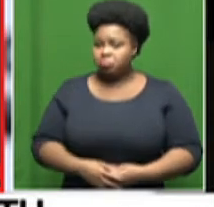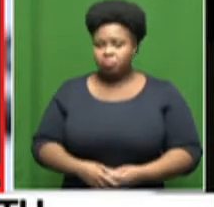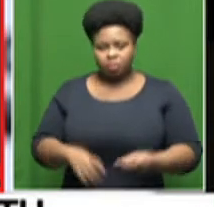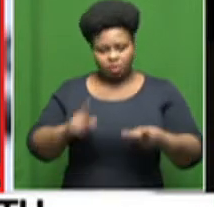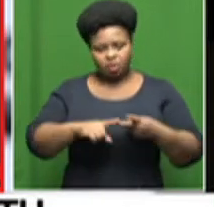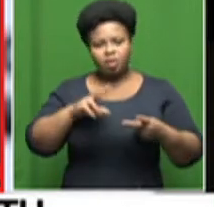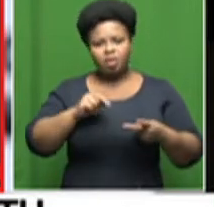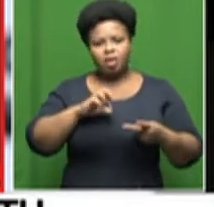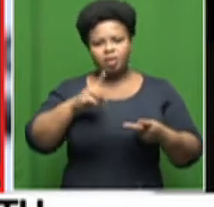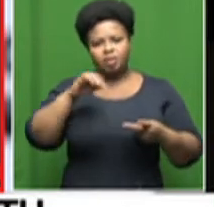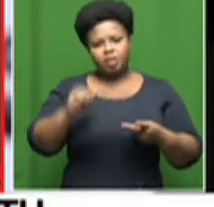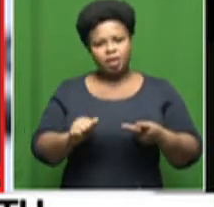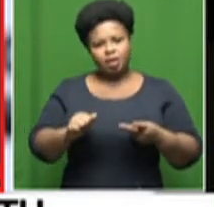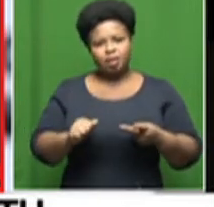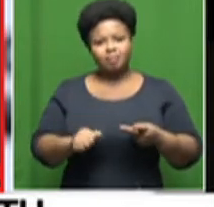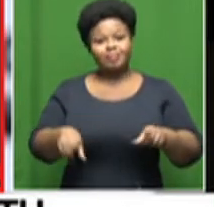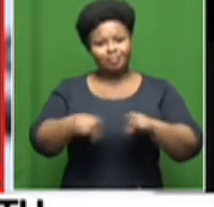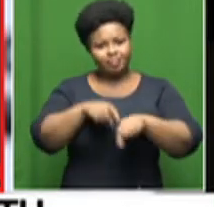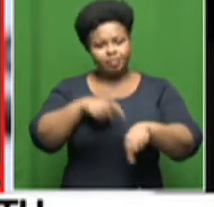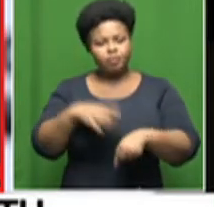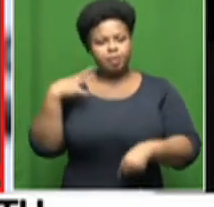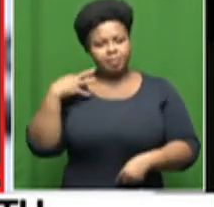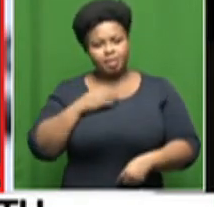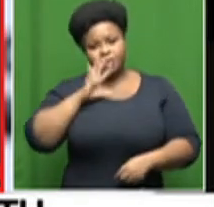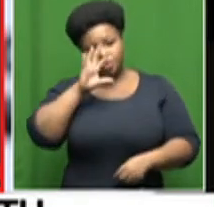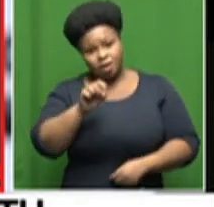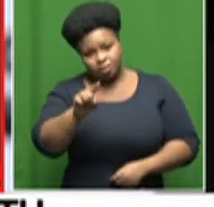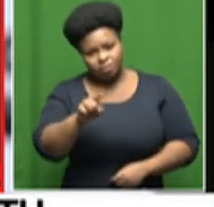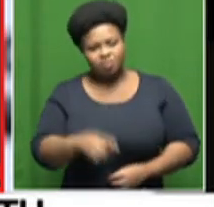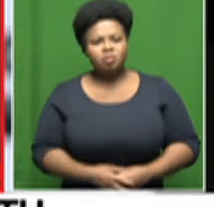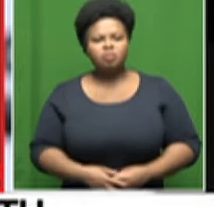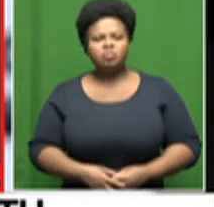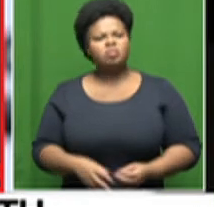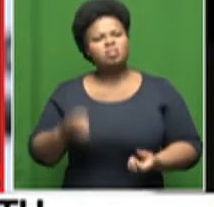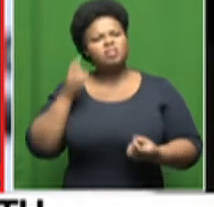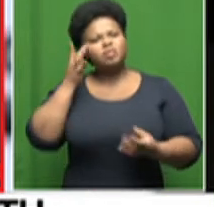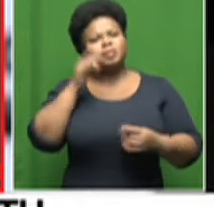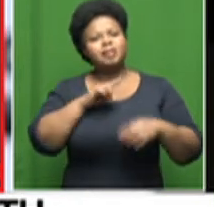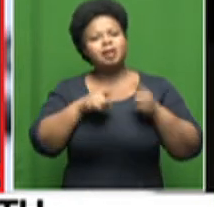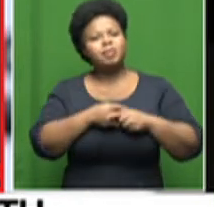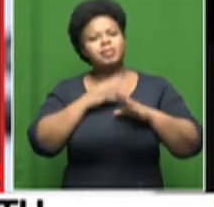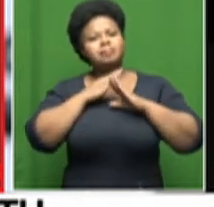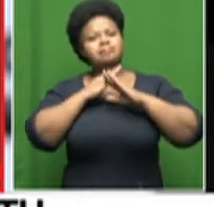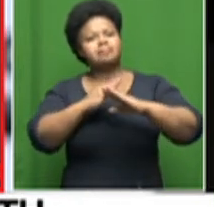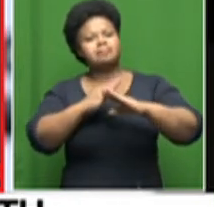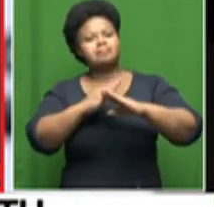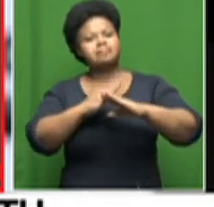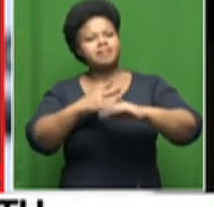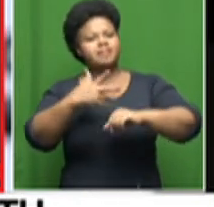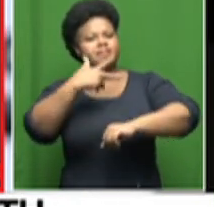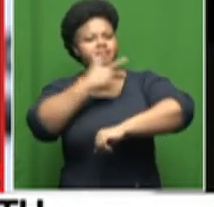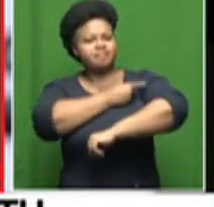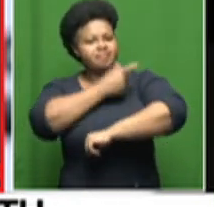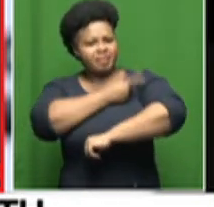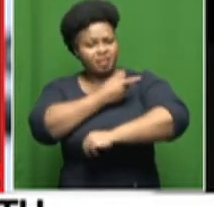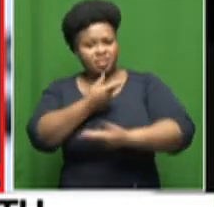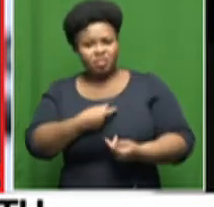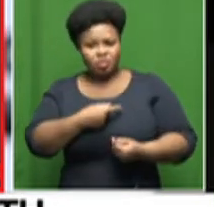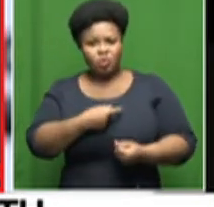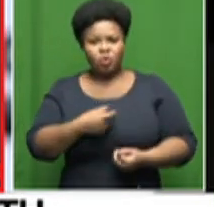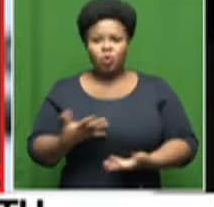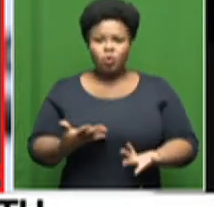from Nadia Hannibal, and this will also be for the Minister. Will this new information about the efficacy of the Astrazeneca vaccine affect